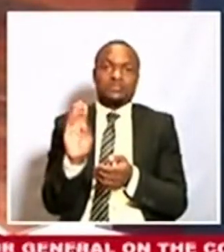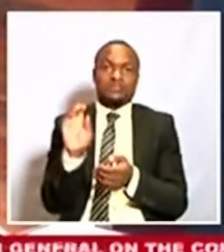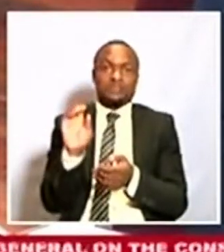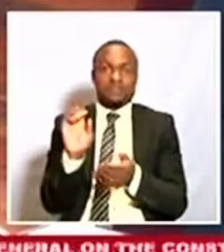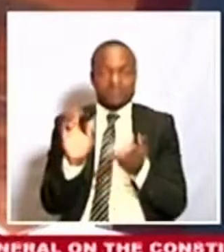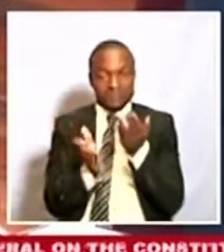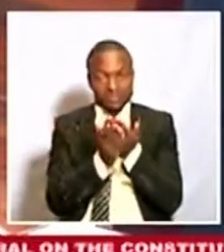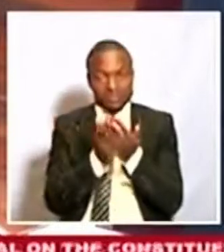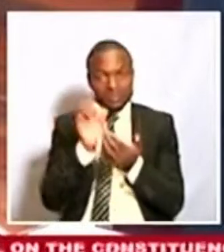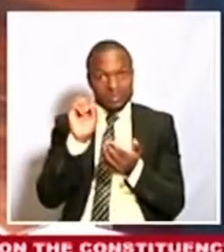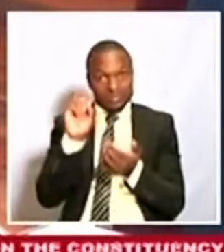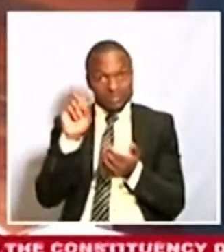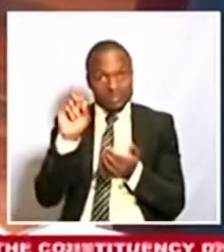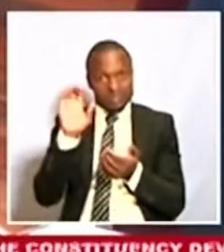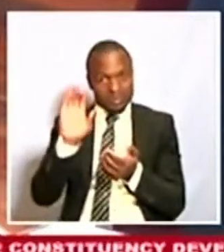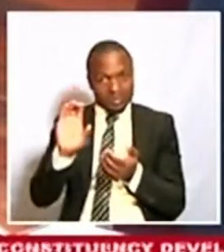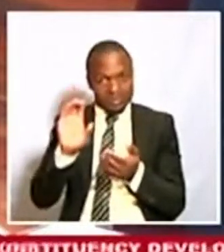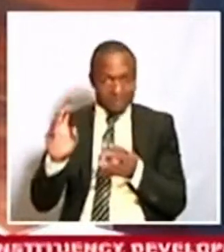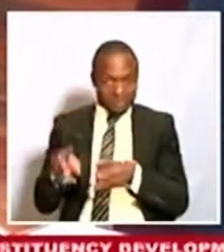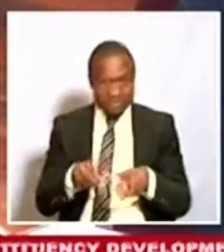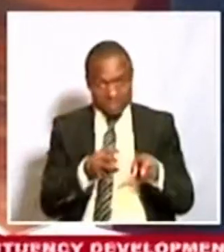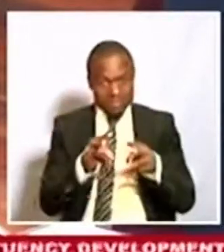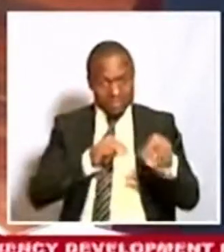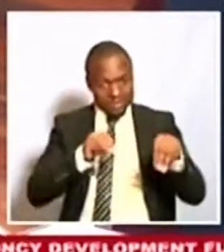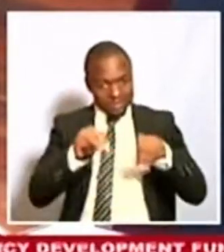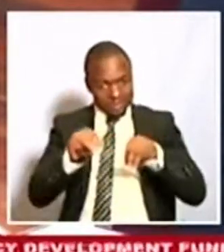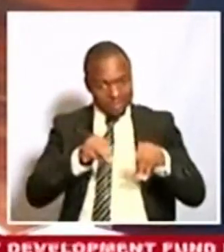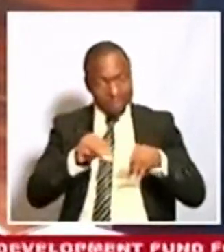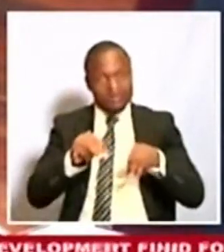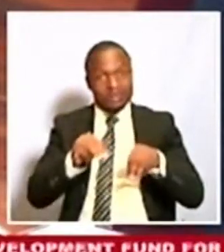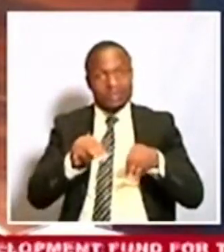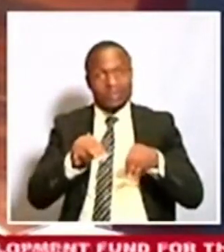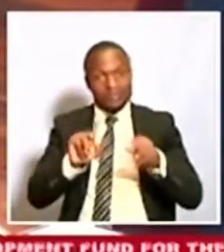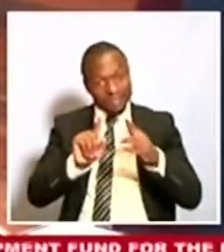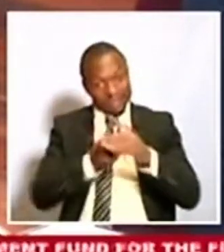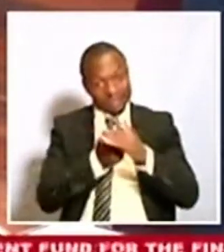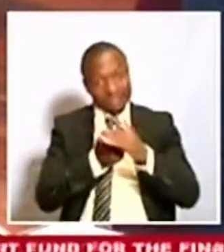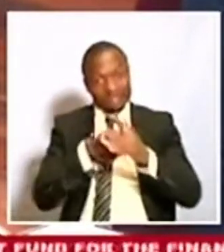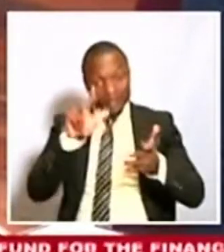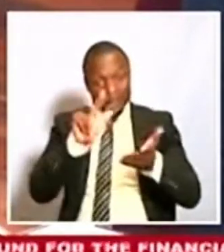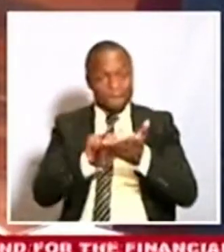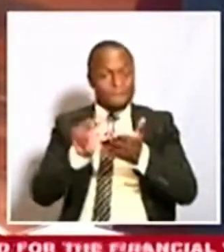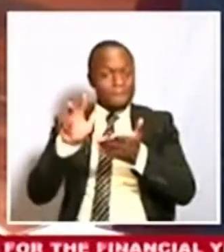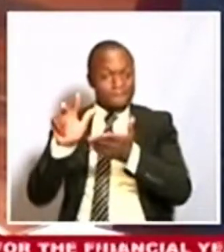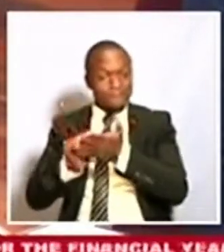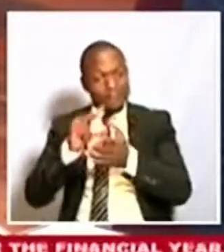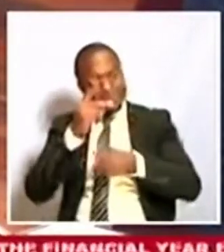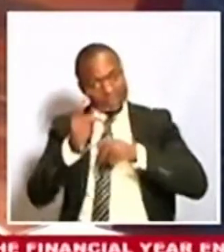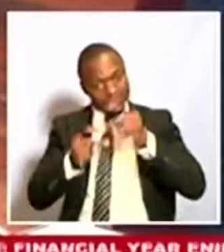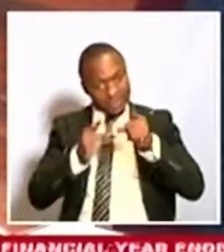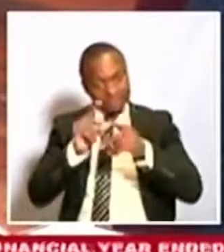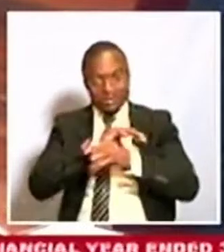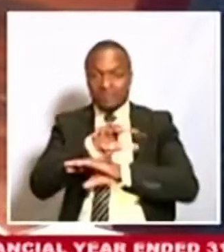12C. Remedial measure, management has already commenced the approval process of all constituency development